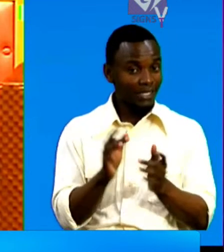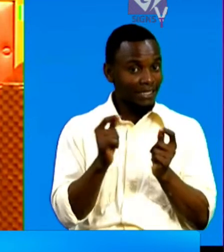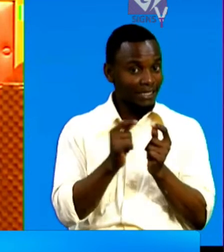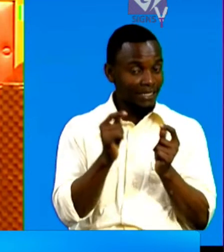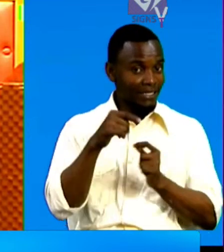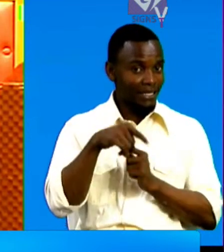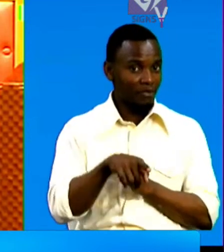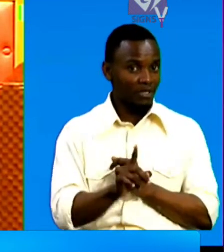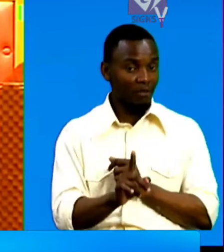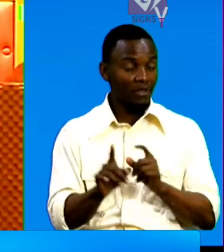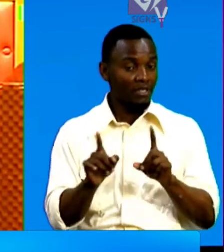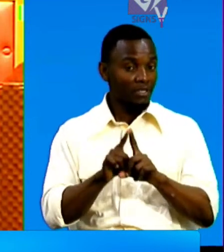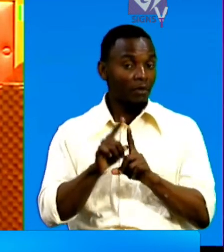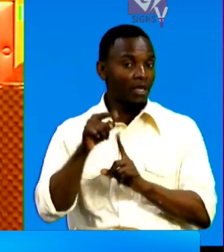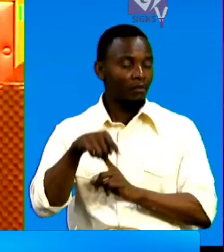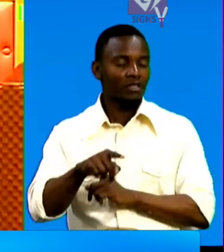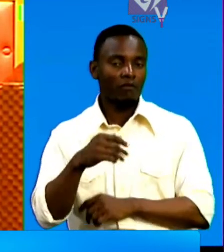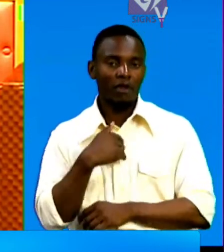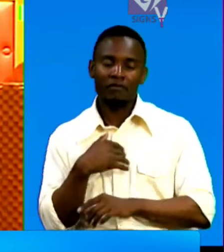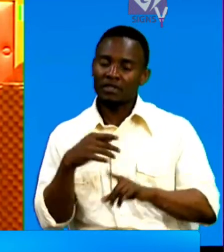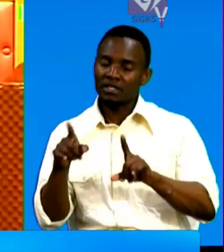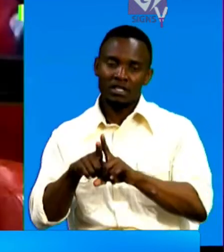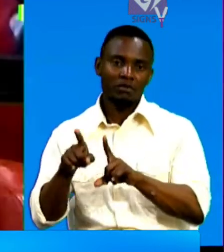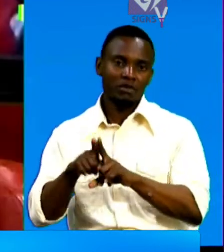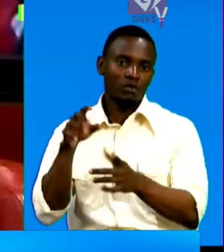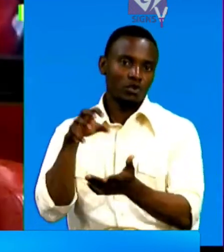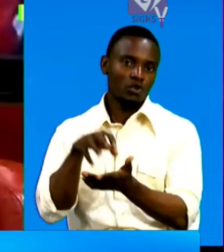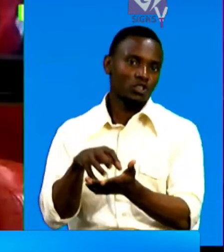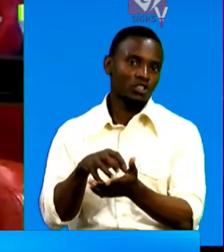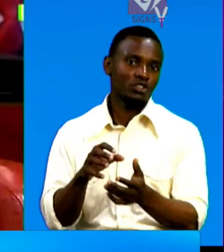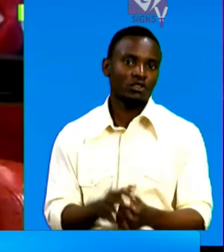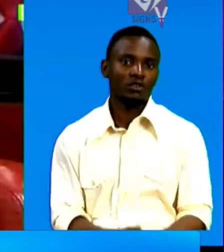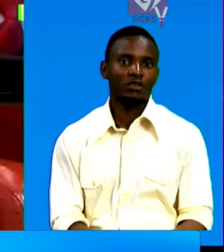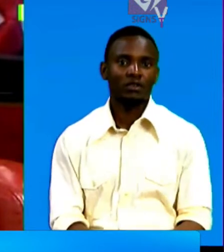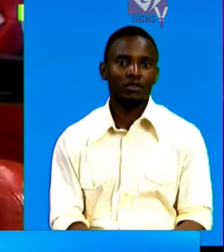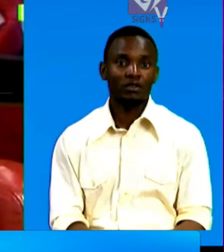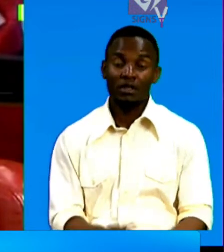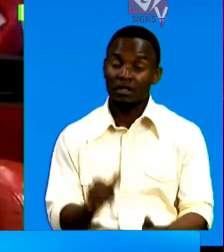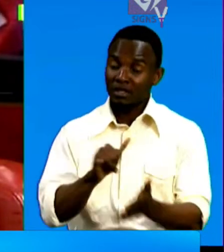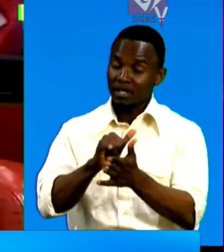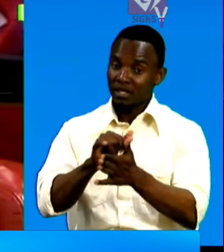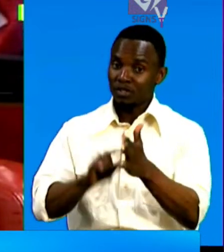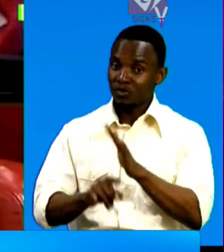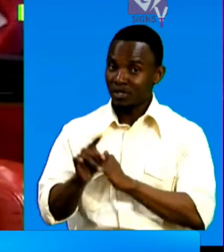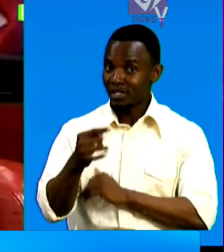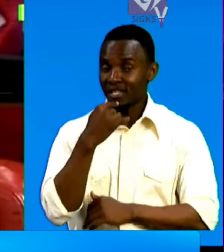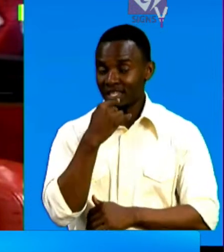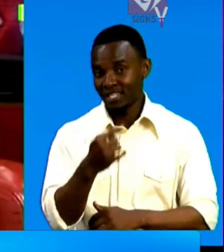discovered that he too had high blood pressure. That's what he told me.